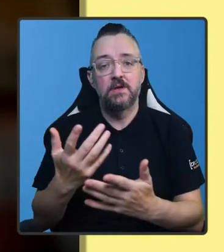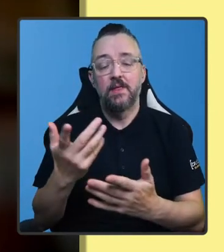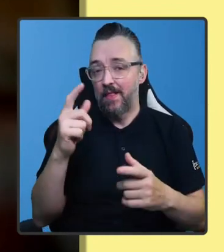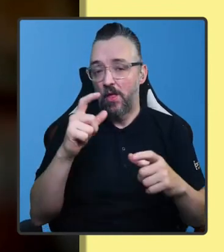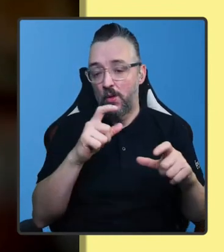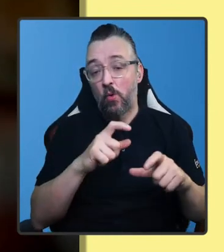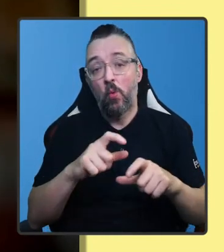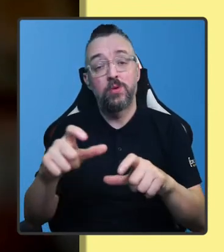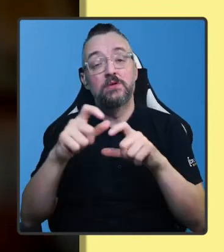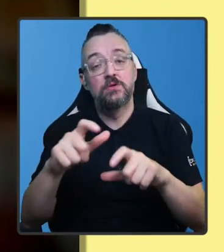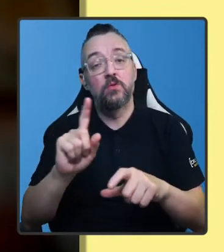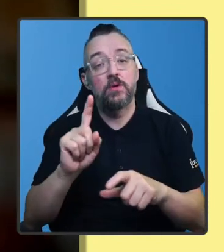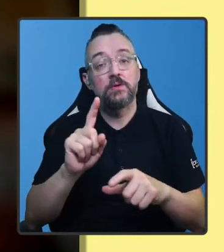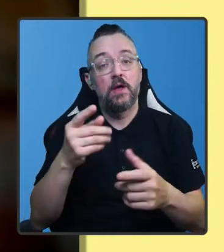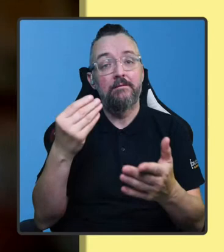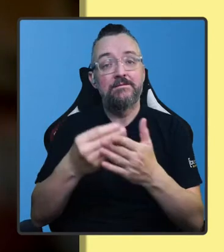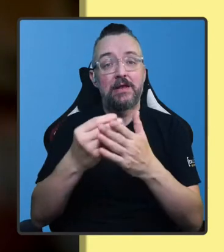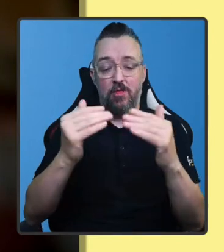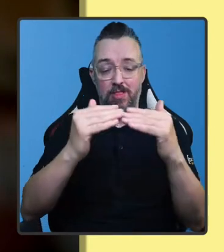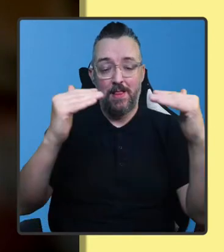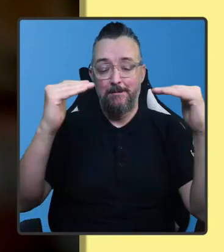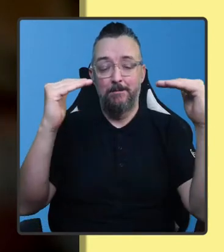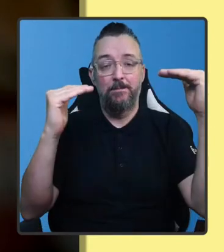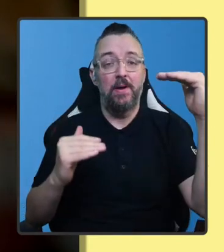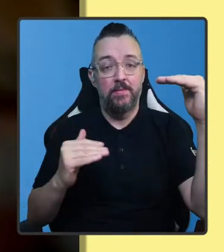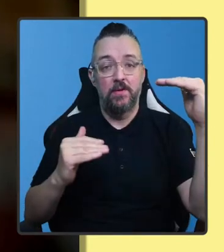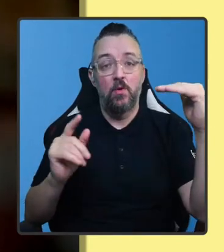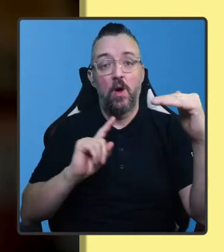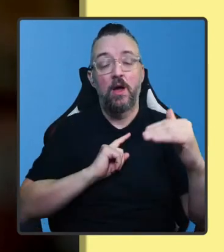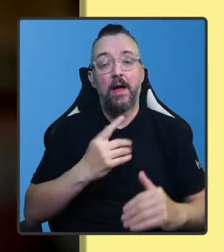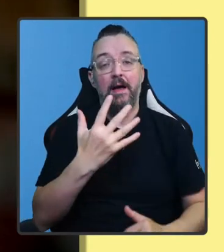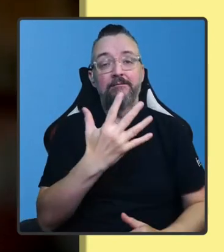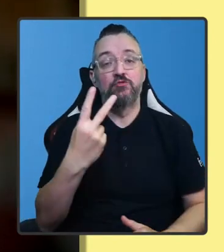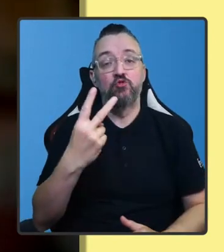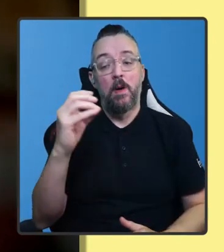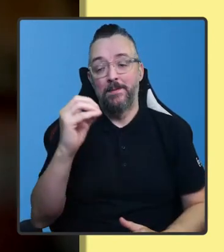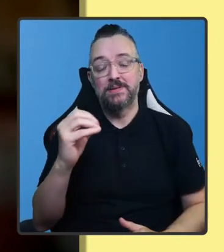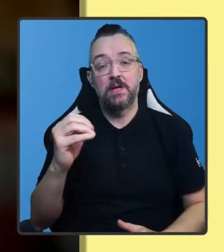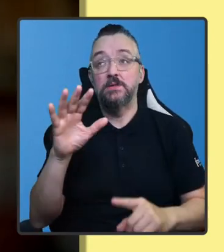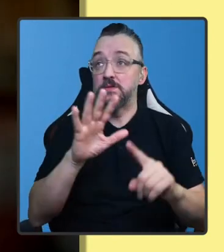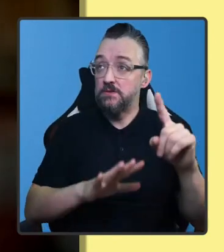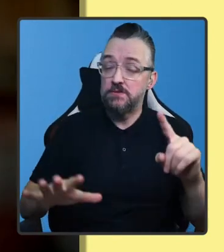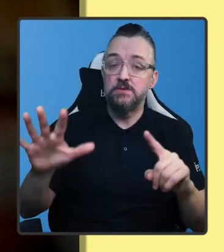financial inequality suffered by the 52% of our population who are women.